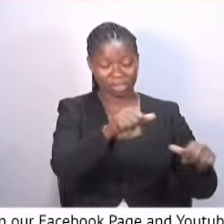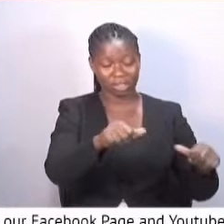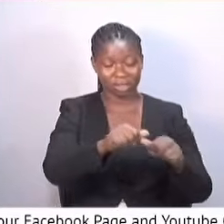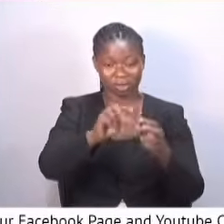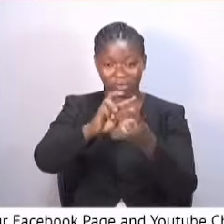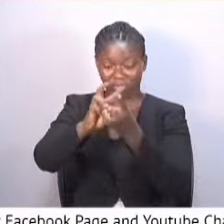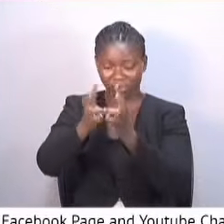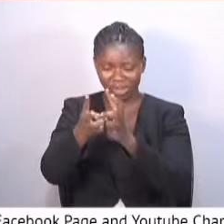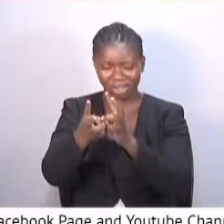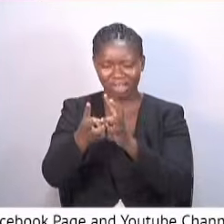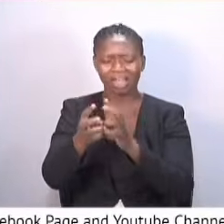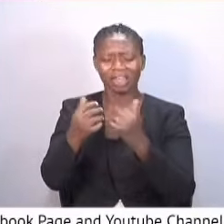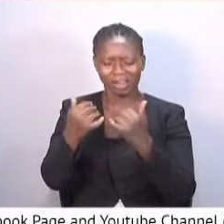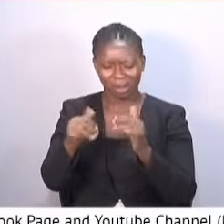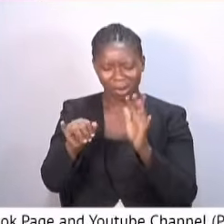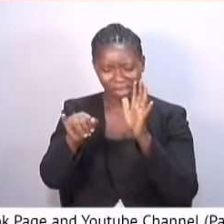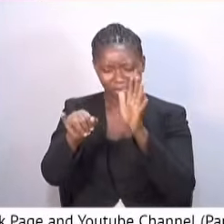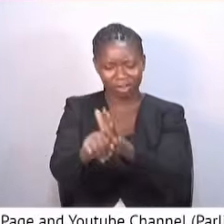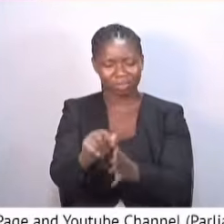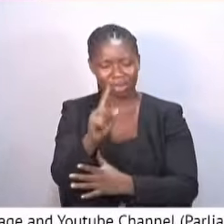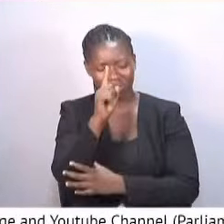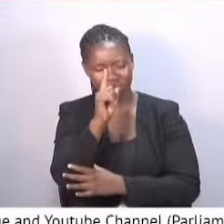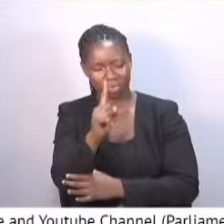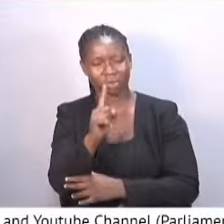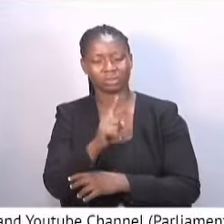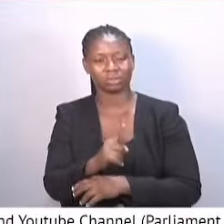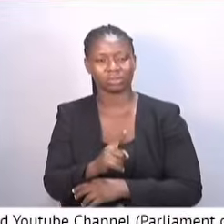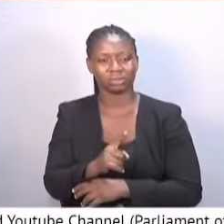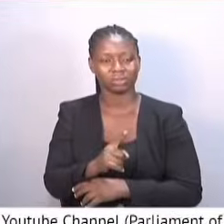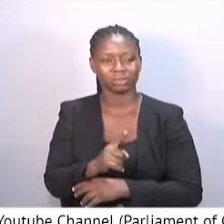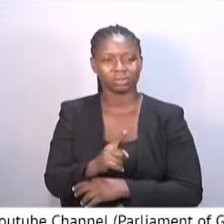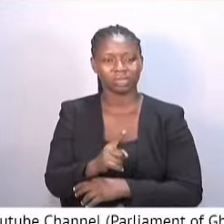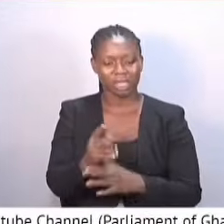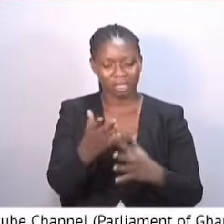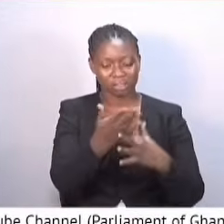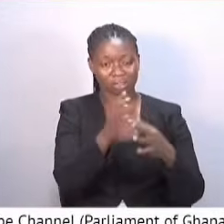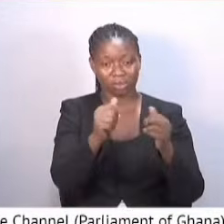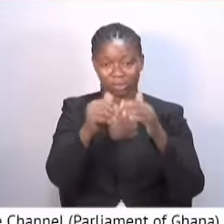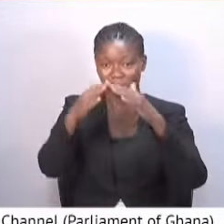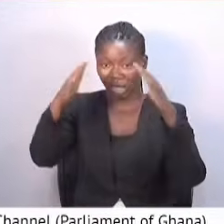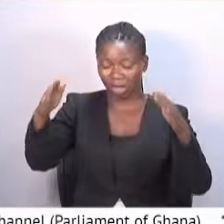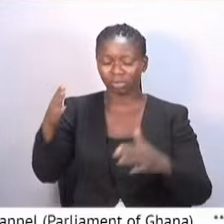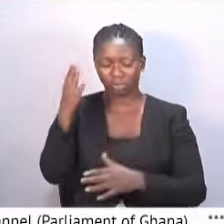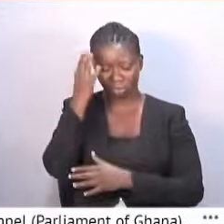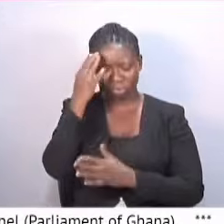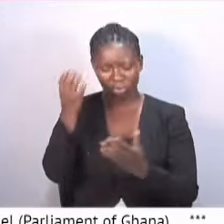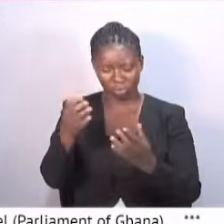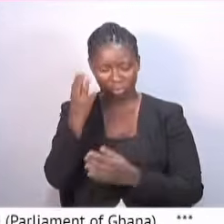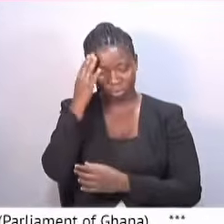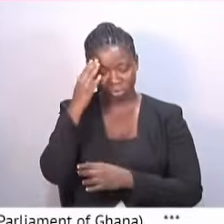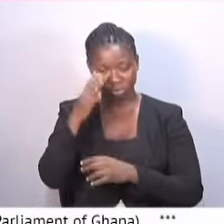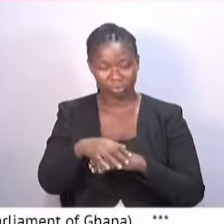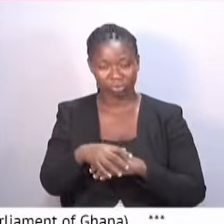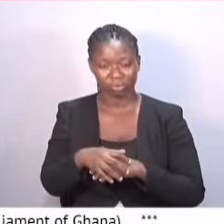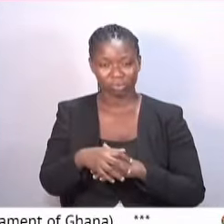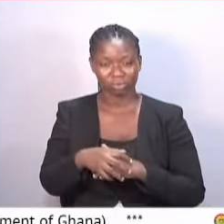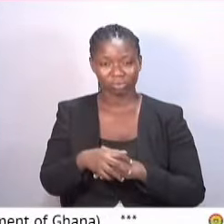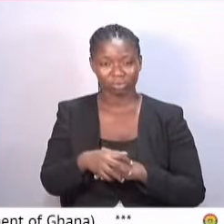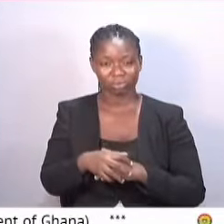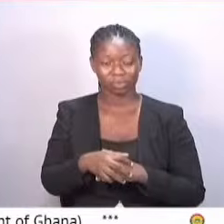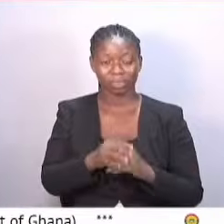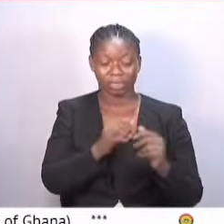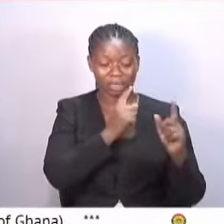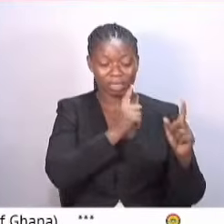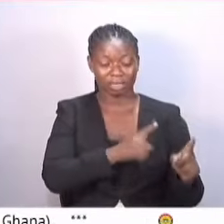sector. He should identify one. Yes. And share that success story with us. That was my supplementary question.